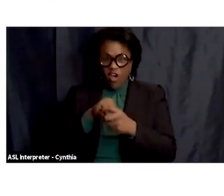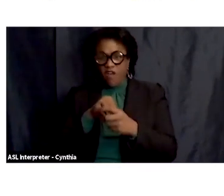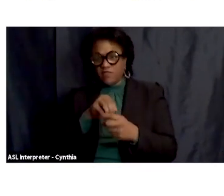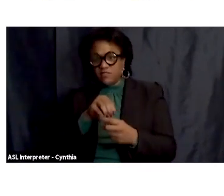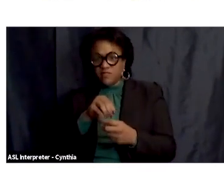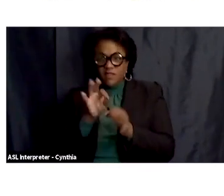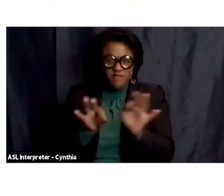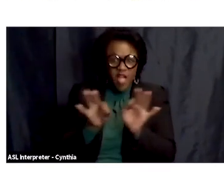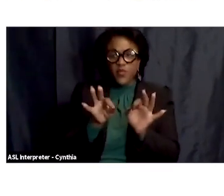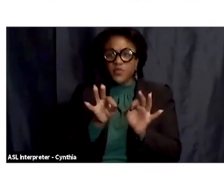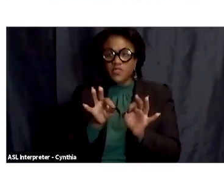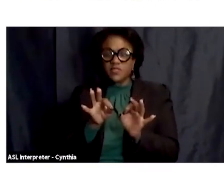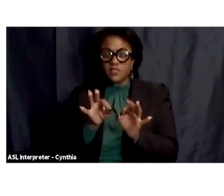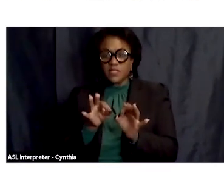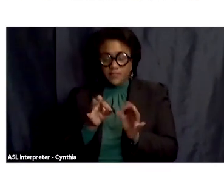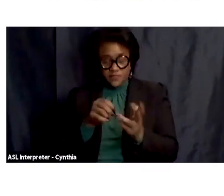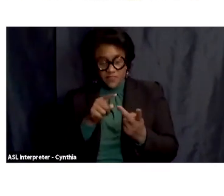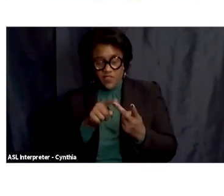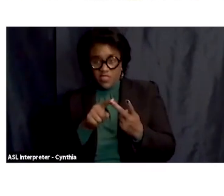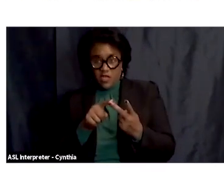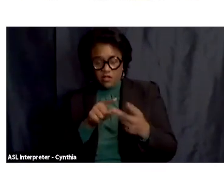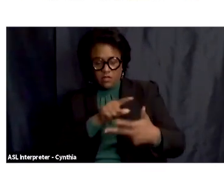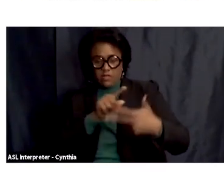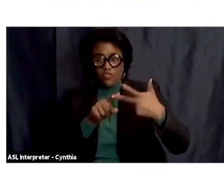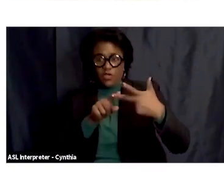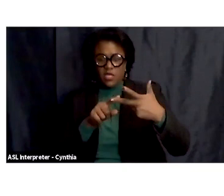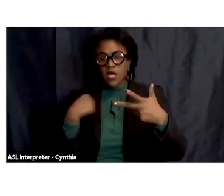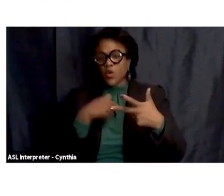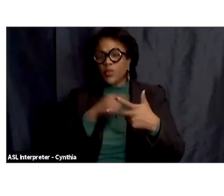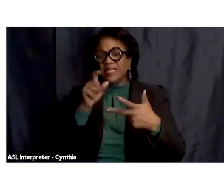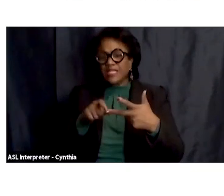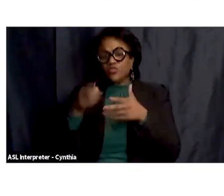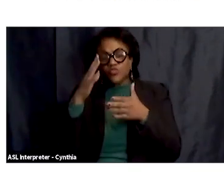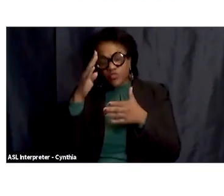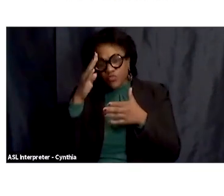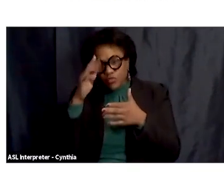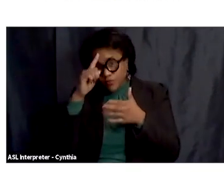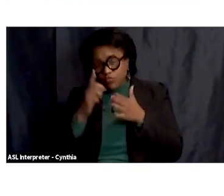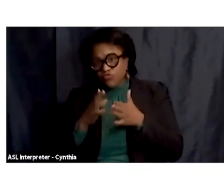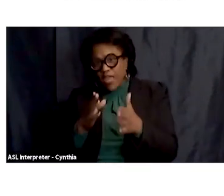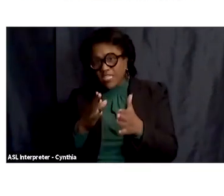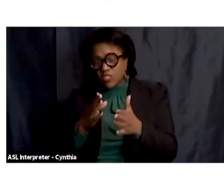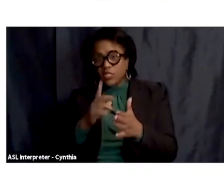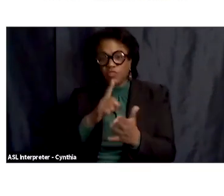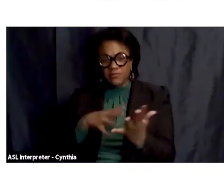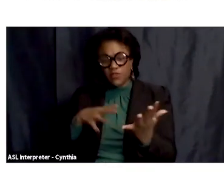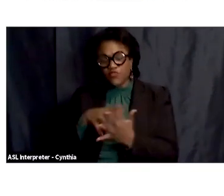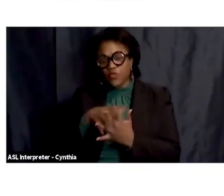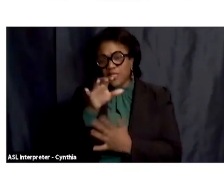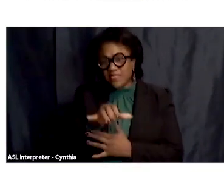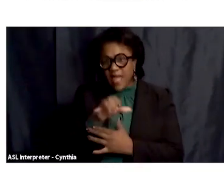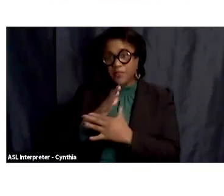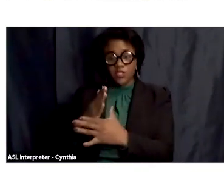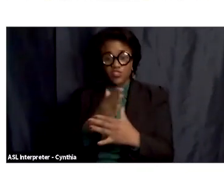want to achieve. And this is what we need to do as far as strategy to make that goal happen. So always staying rooted in that, Shared values will